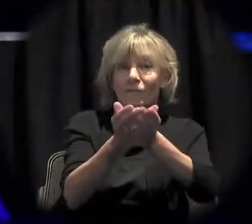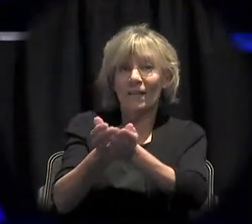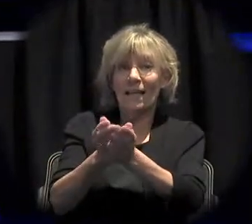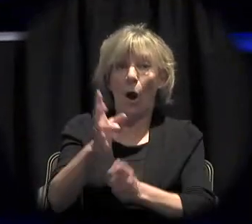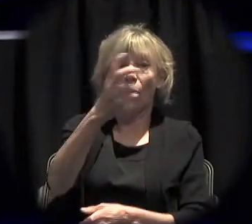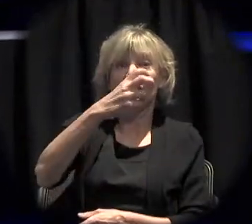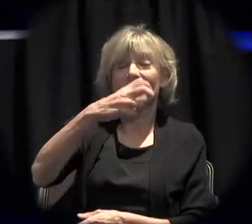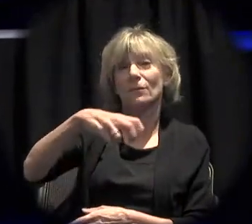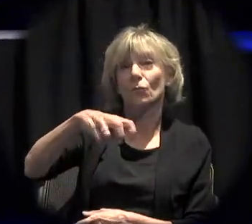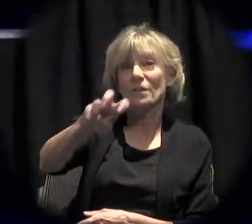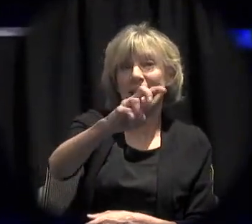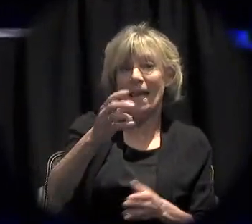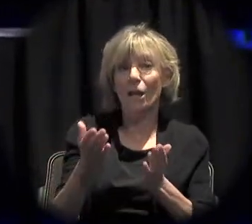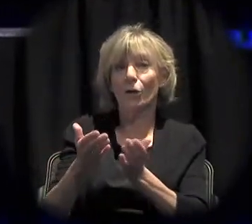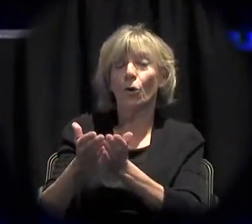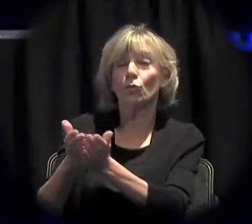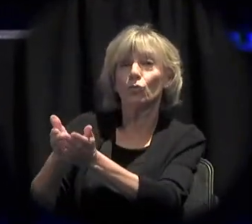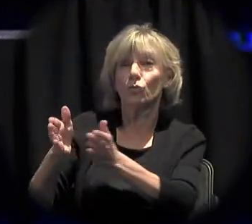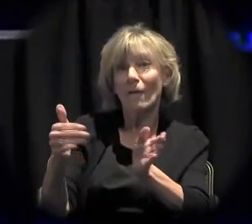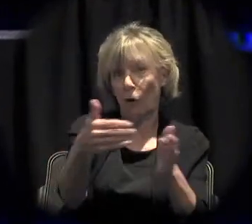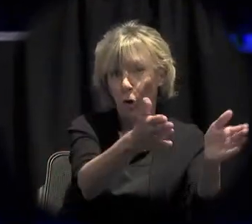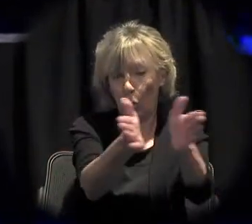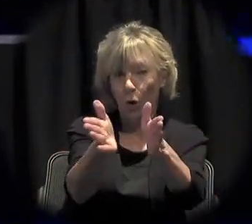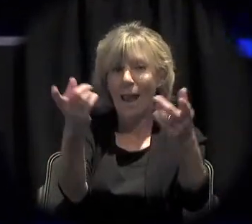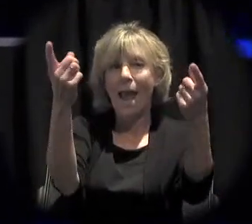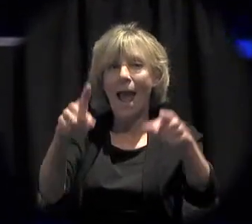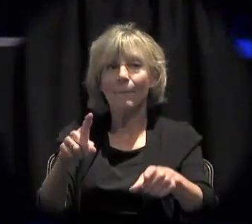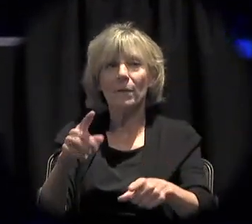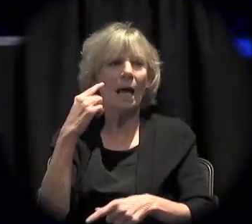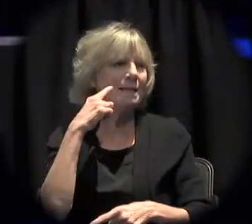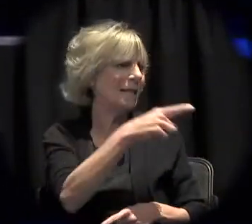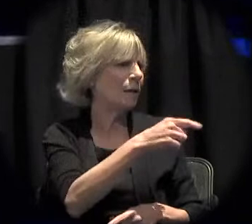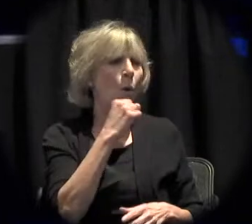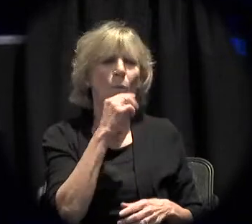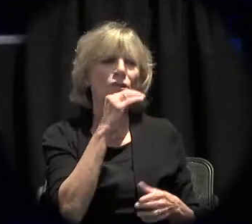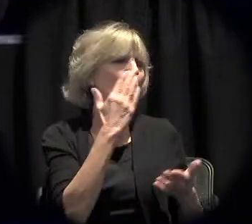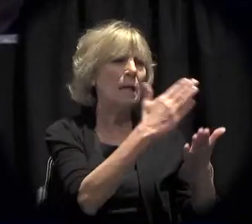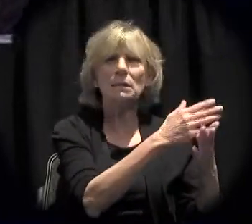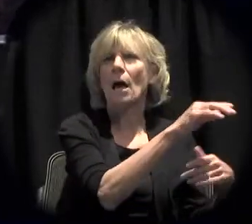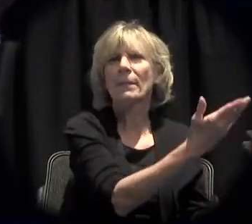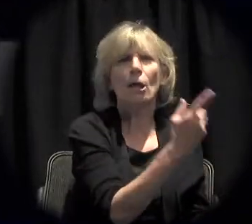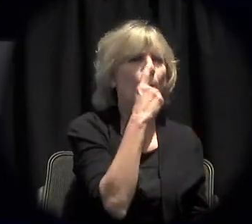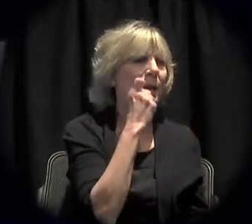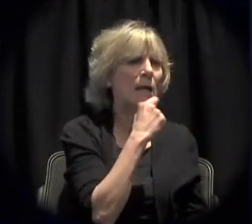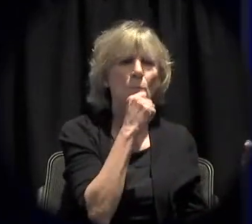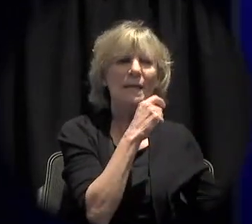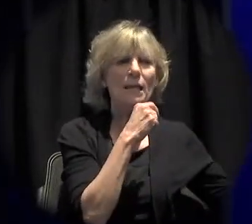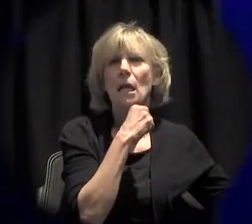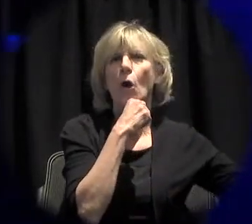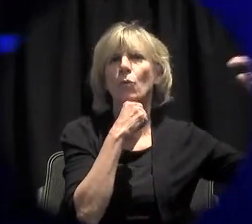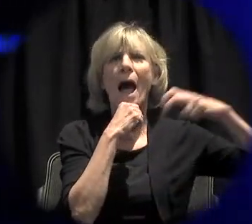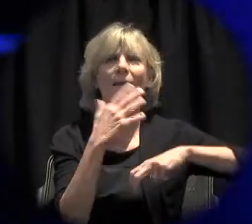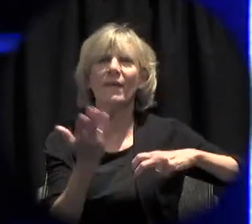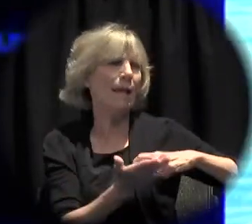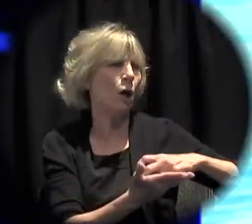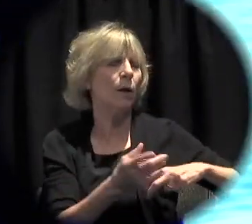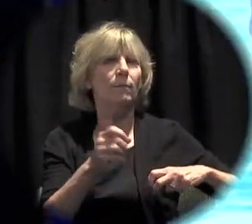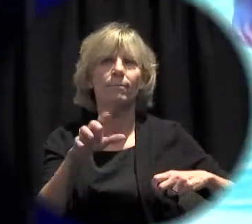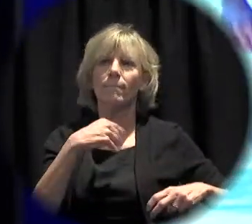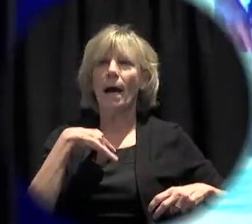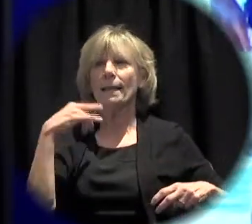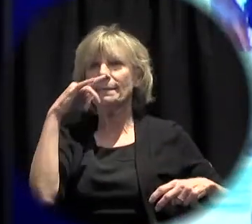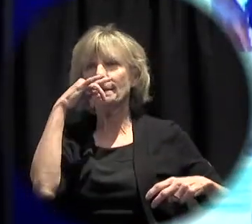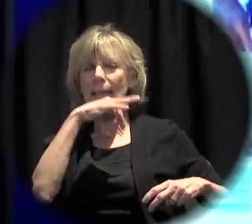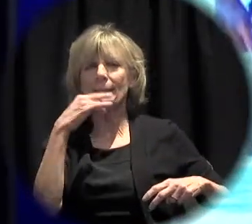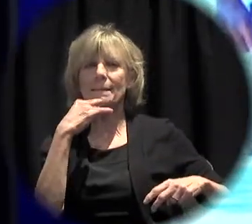here because it didn't look like where we put in, one of my kids brilliantly said, "Dad, this isn't an amusement park ride. It doesn't go around in a circle and we